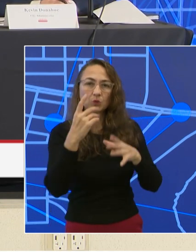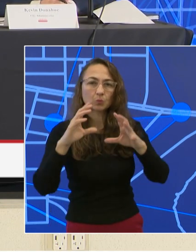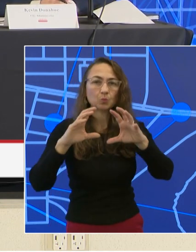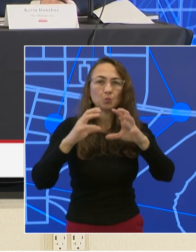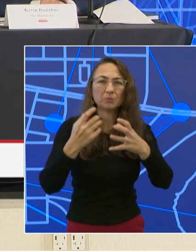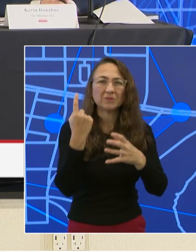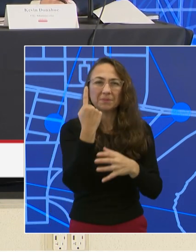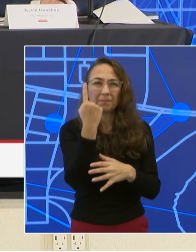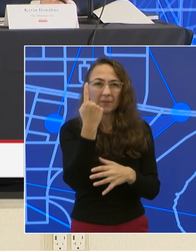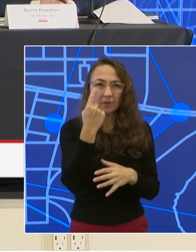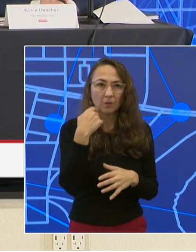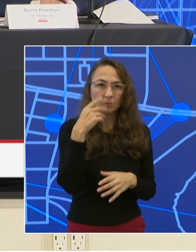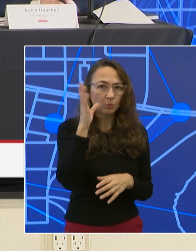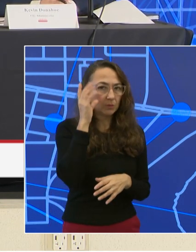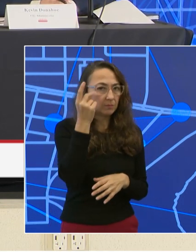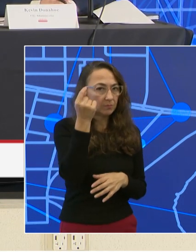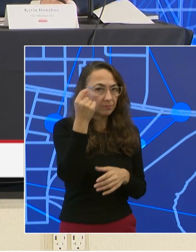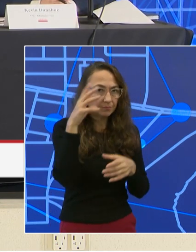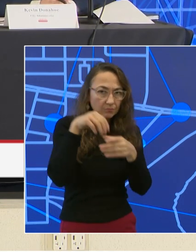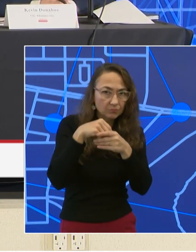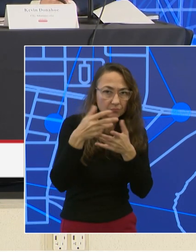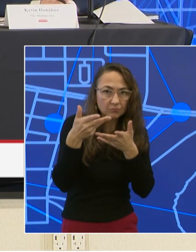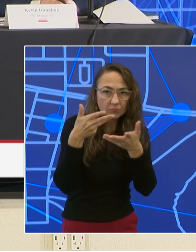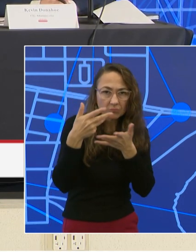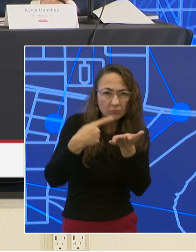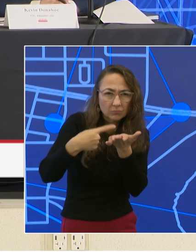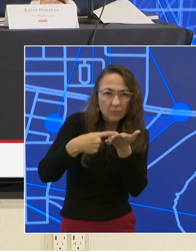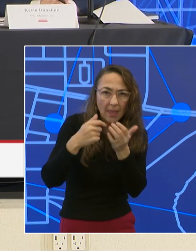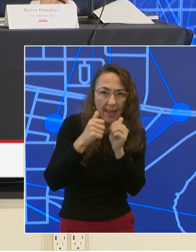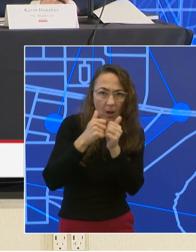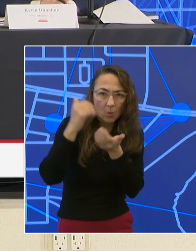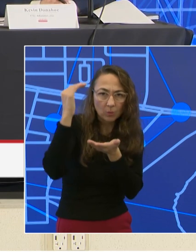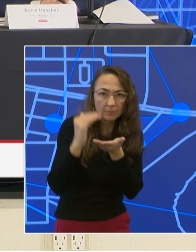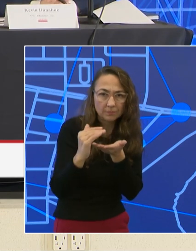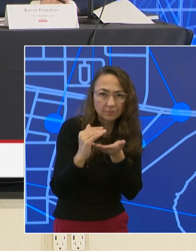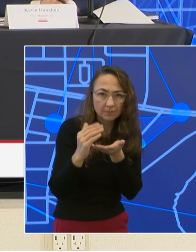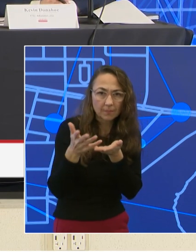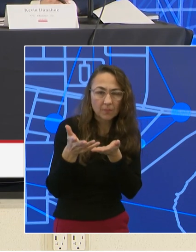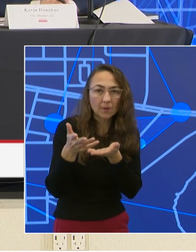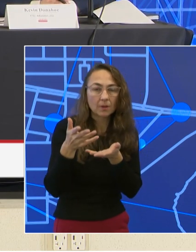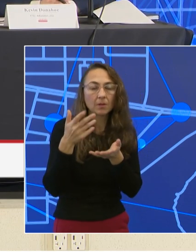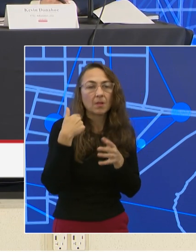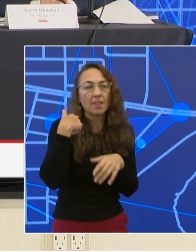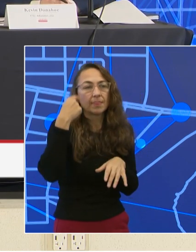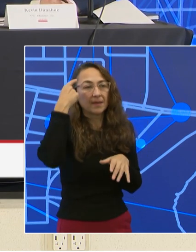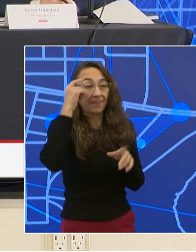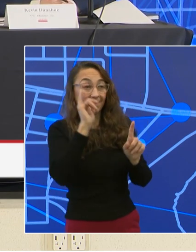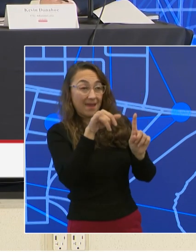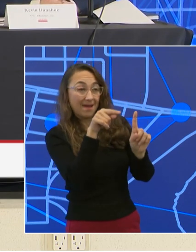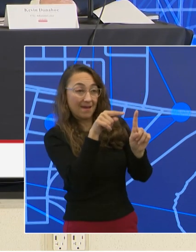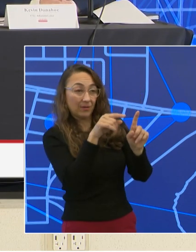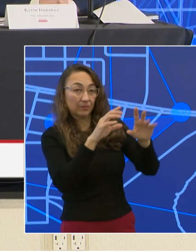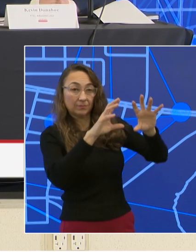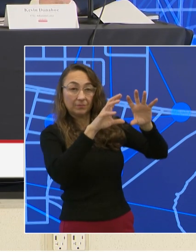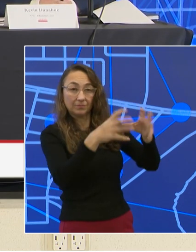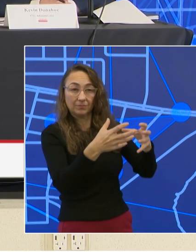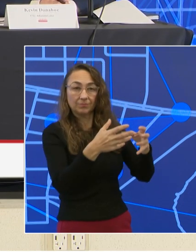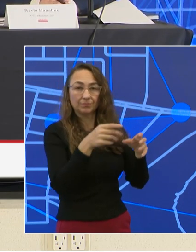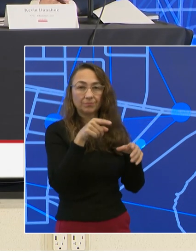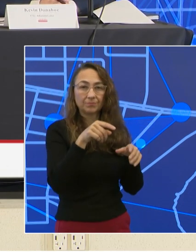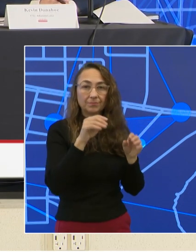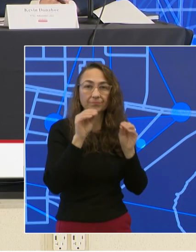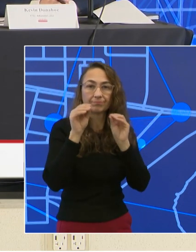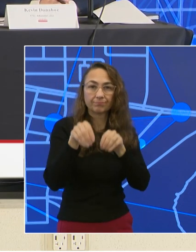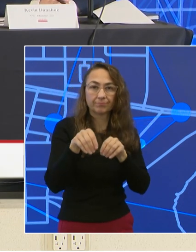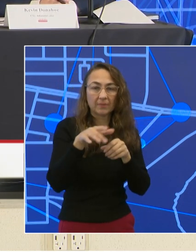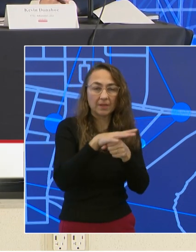those conversations. I think there had been at one point some conversations about that group being either in the area or around the area.